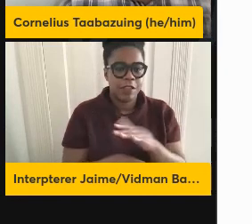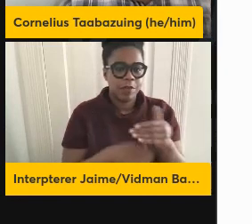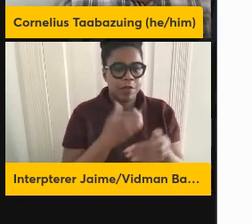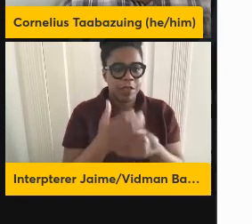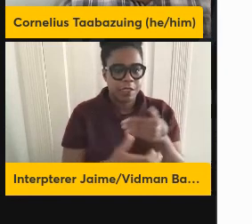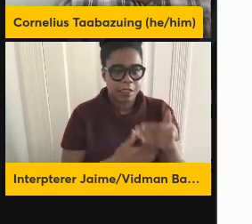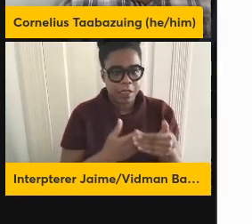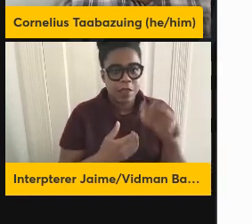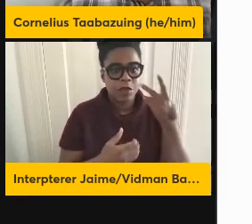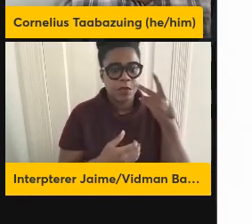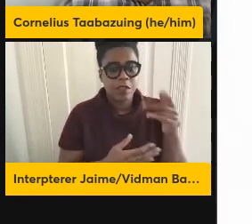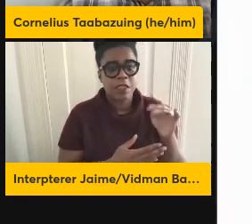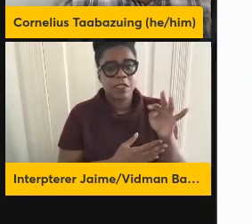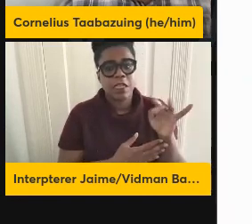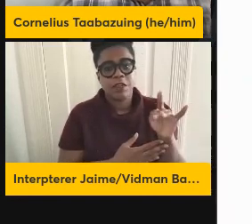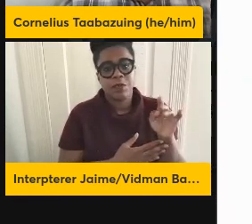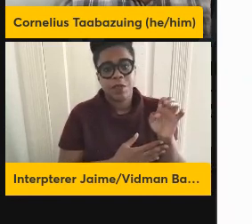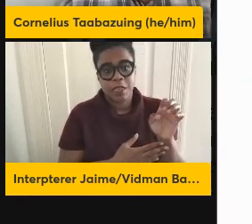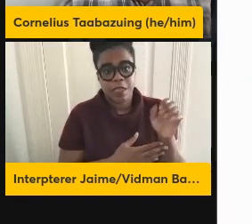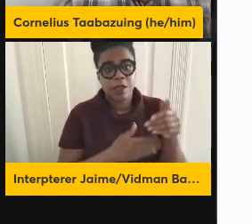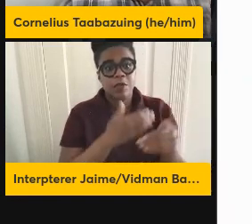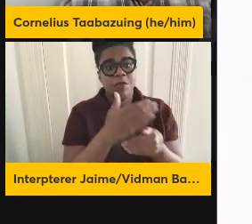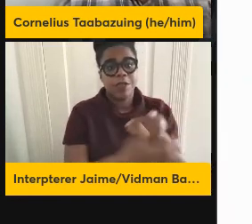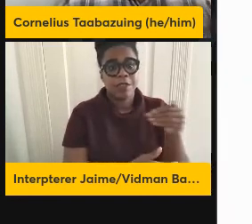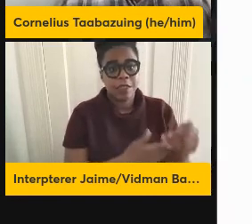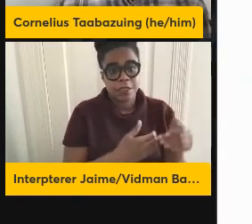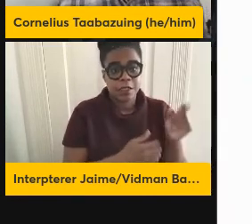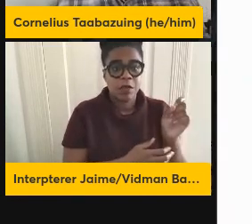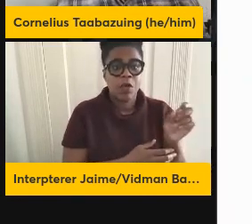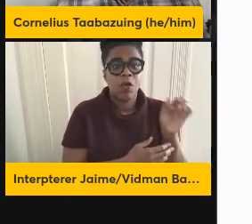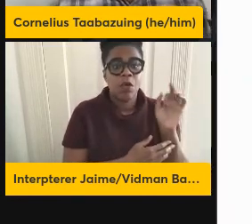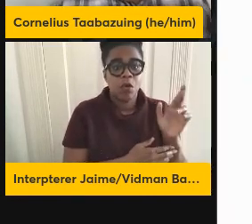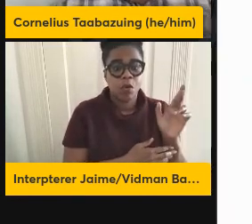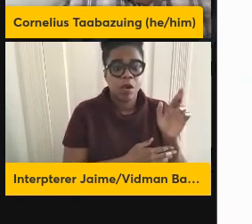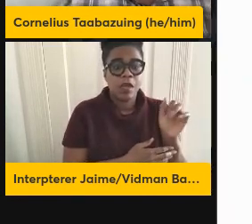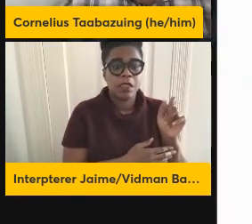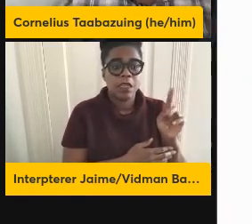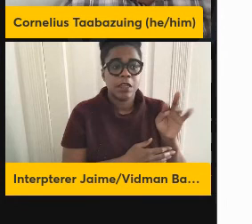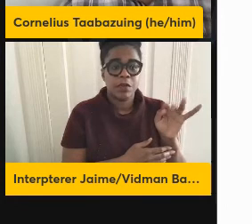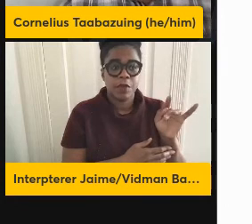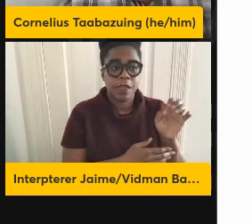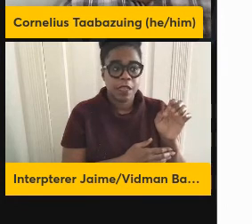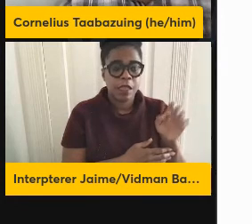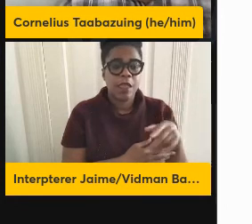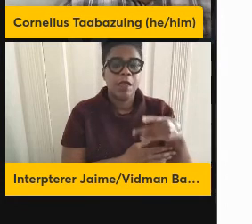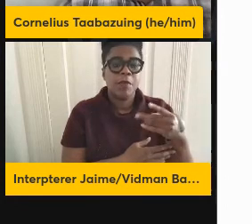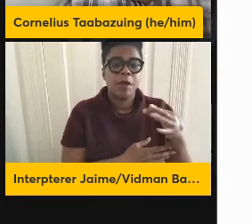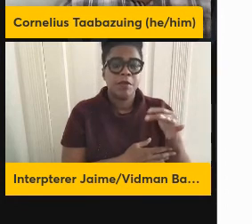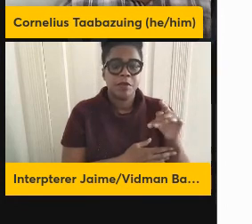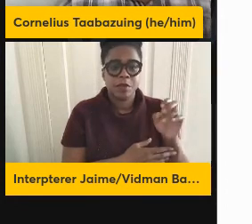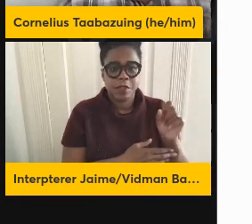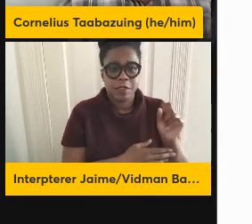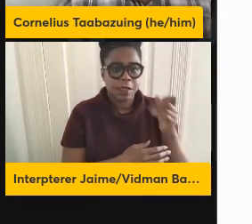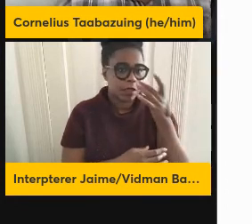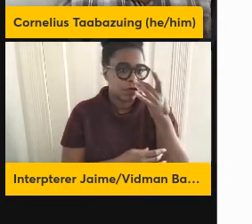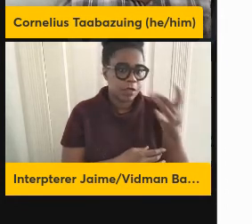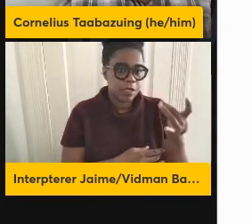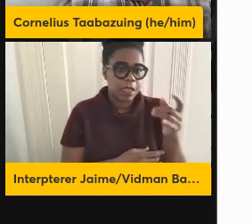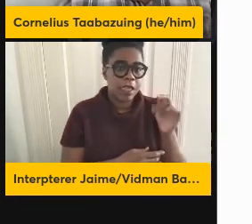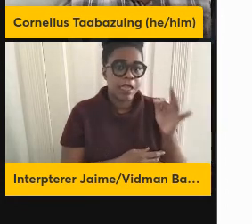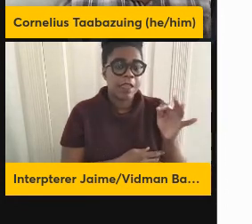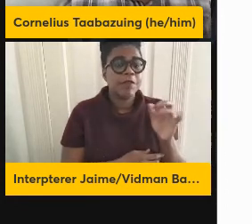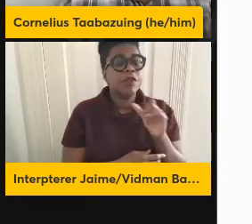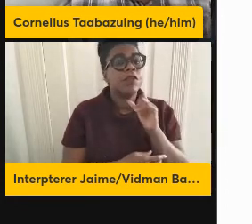see attenuated gastrin D processing or attenuated pyroptosis. And very interestingly, if you don't cleave